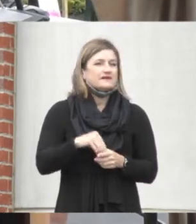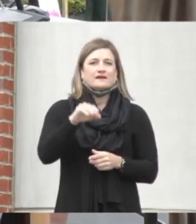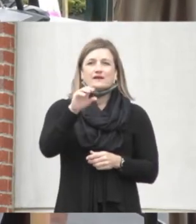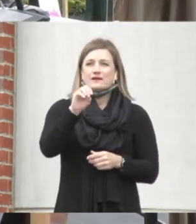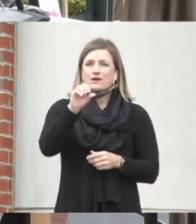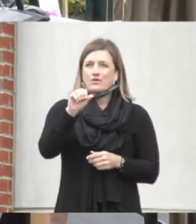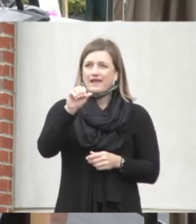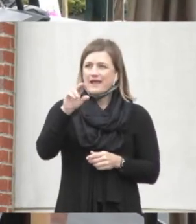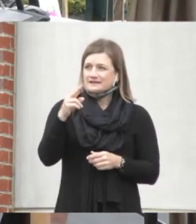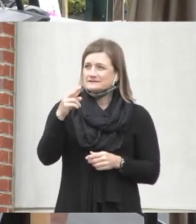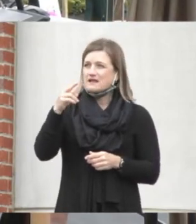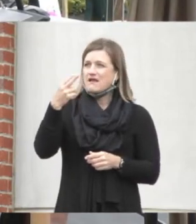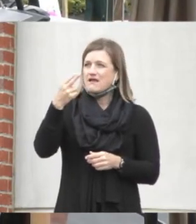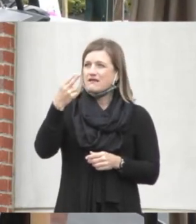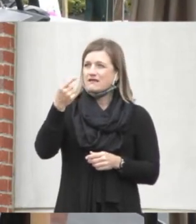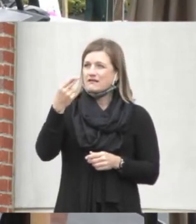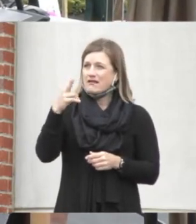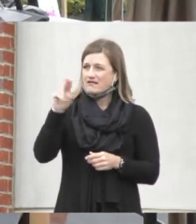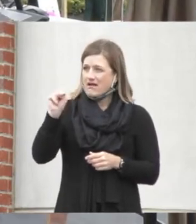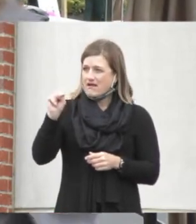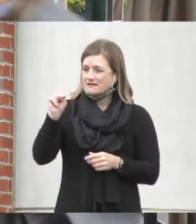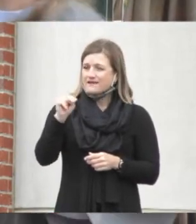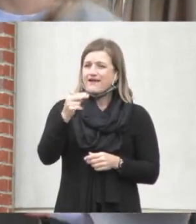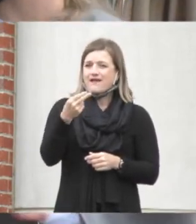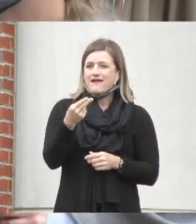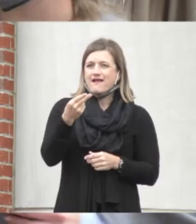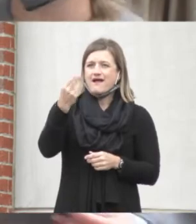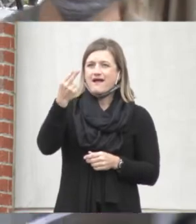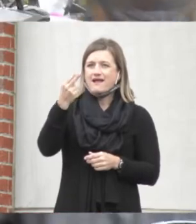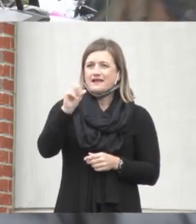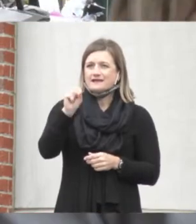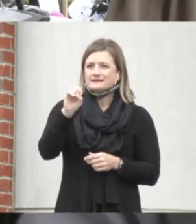Awais Khan, high set.